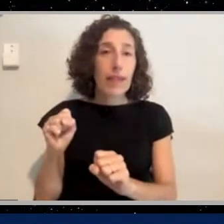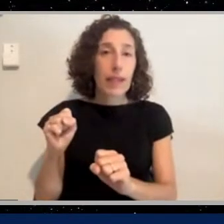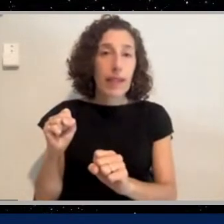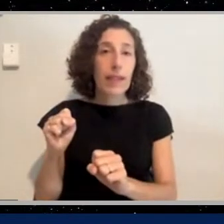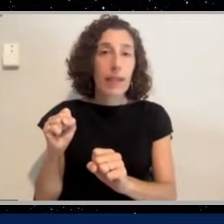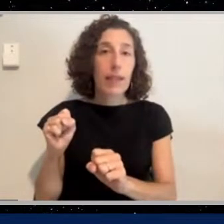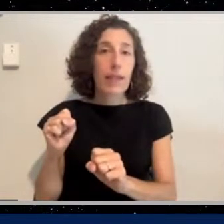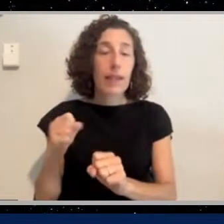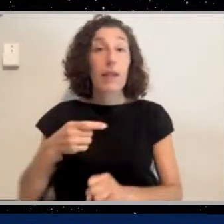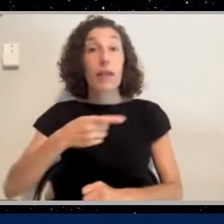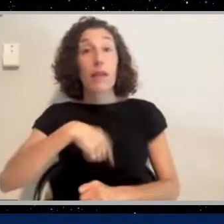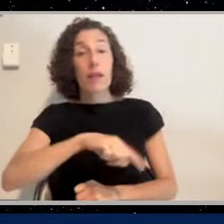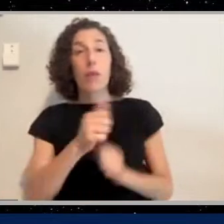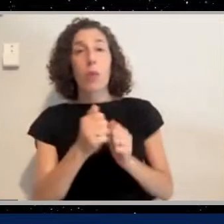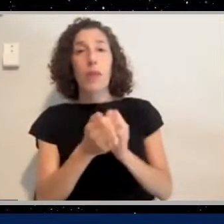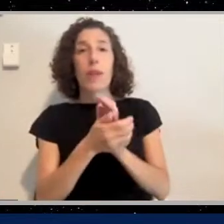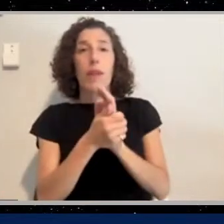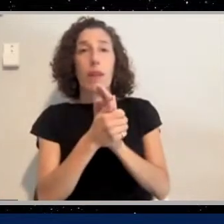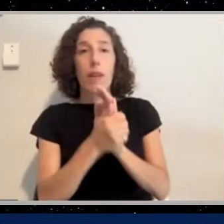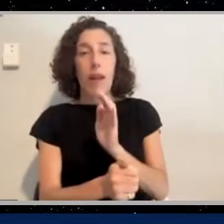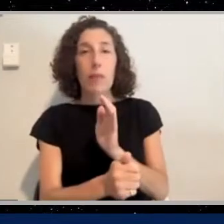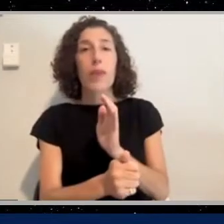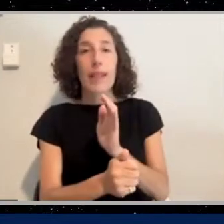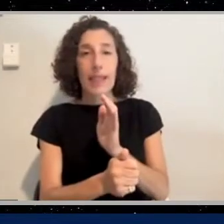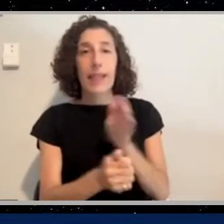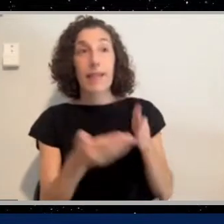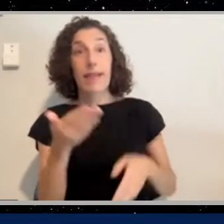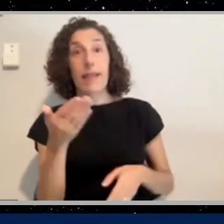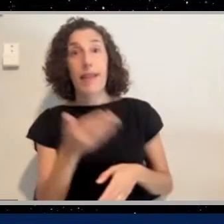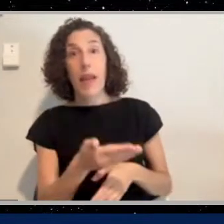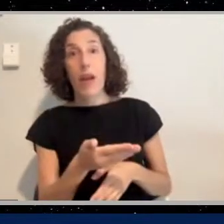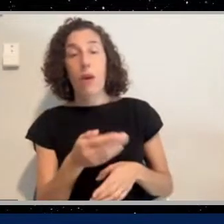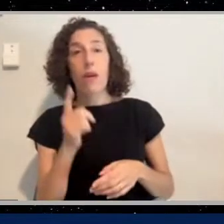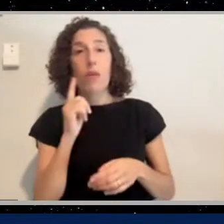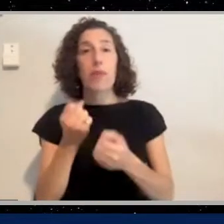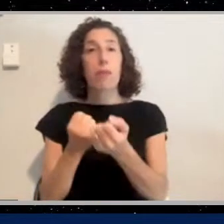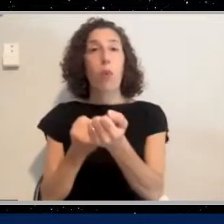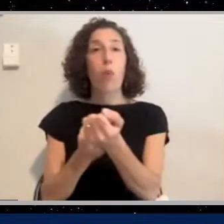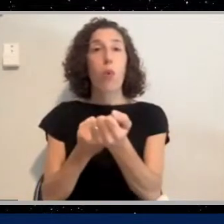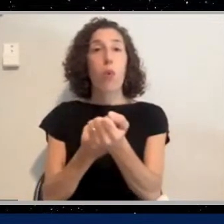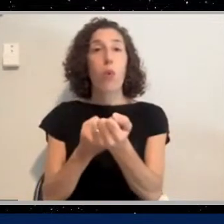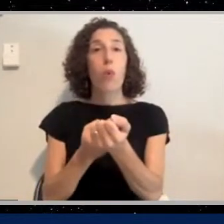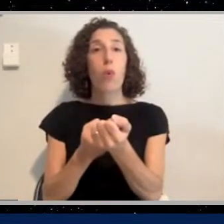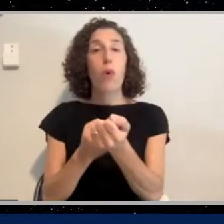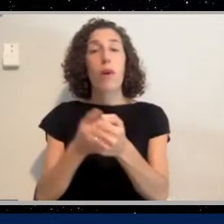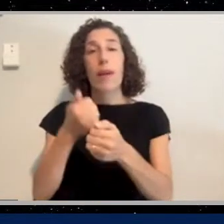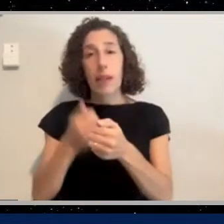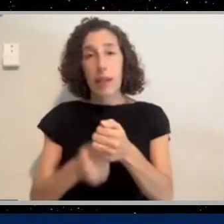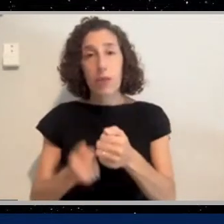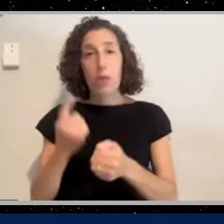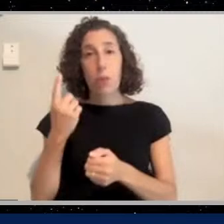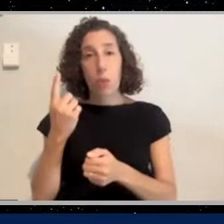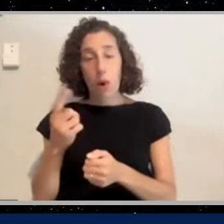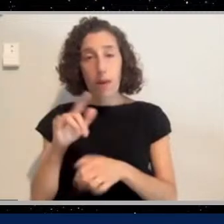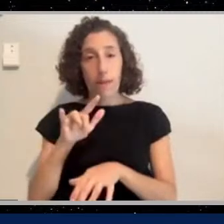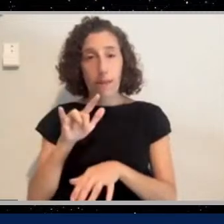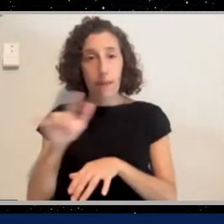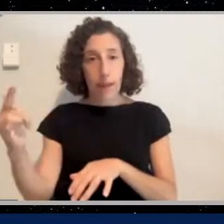coming together to support one mission and one flight. And what I would also say is that the experiments,